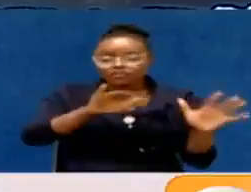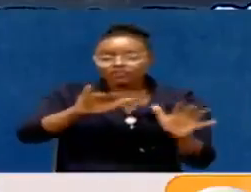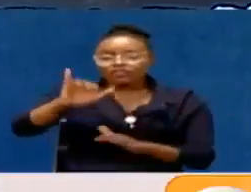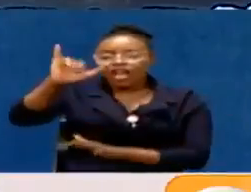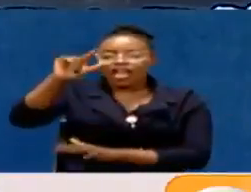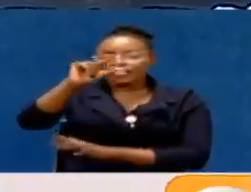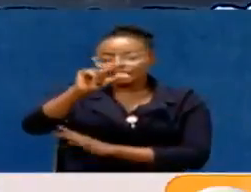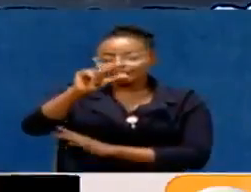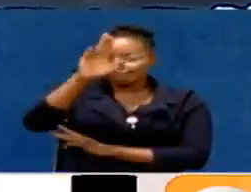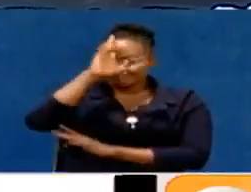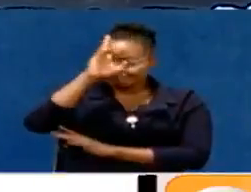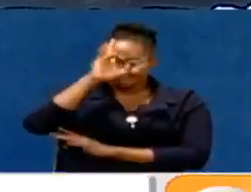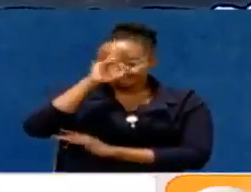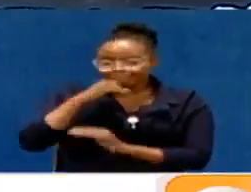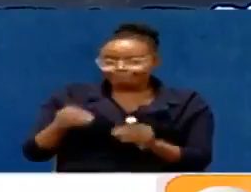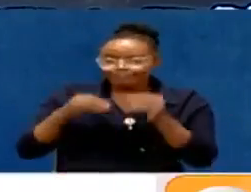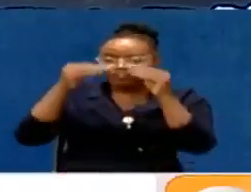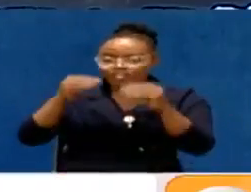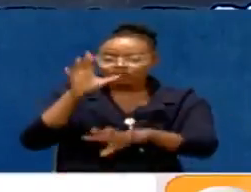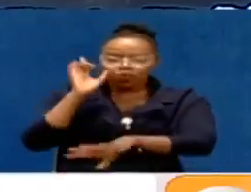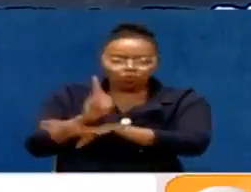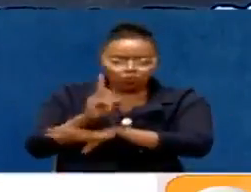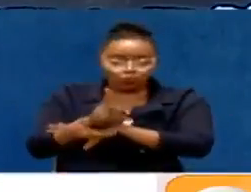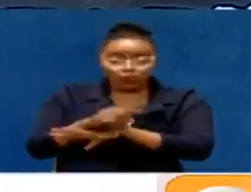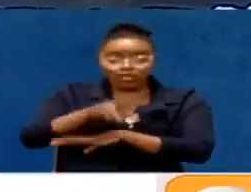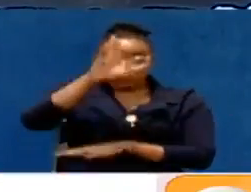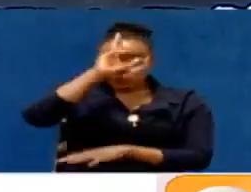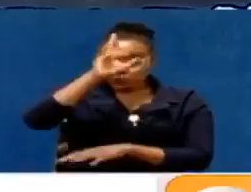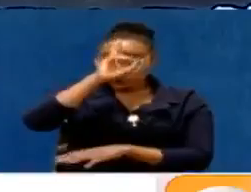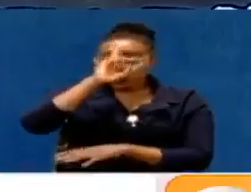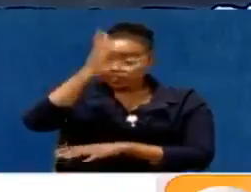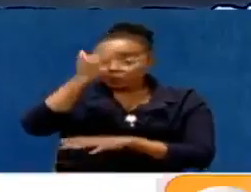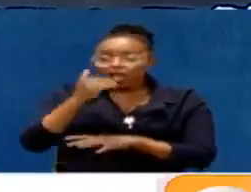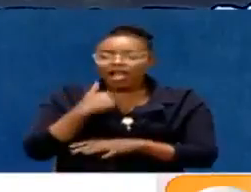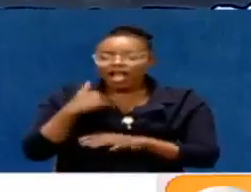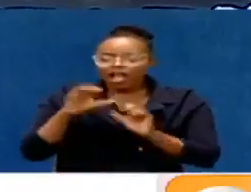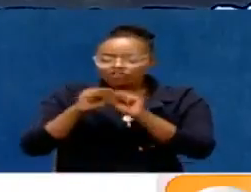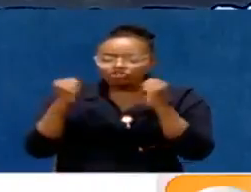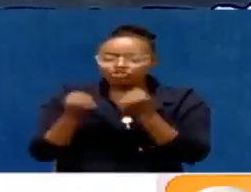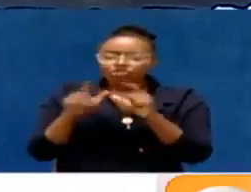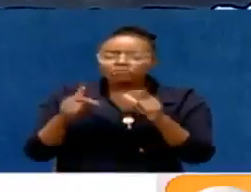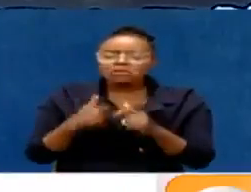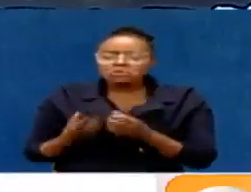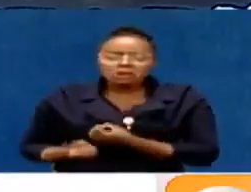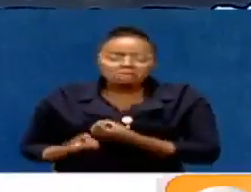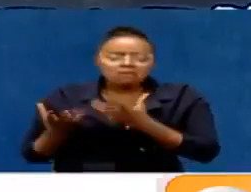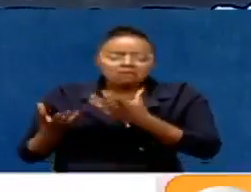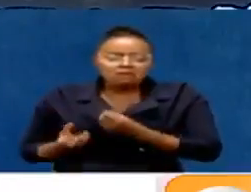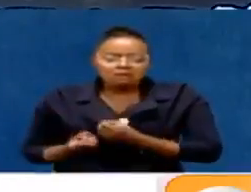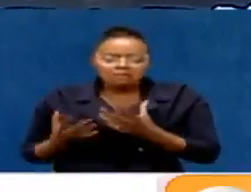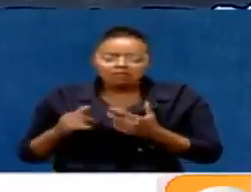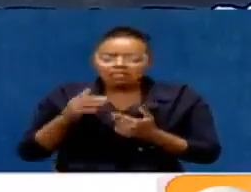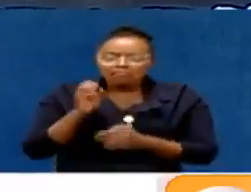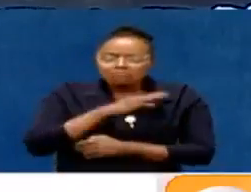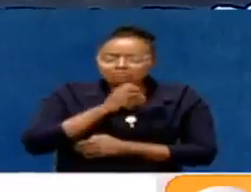Now, Inspector General Hilary Mutyambai has issued a stern warning against police officers turning to social media to air their grievances